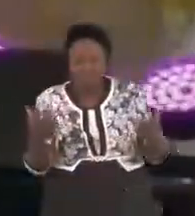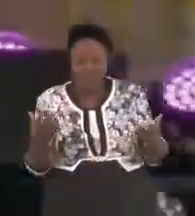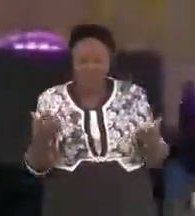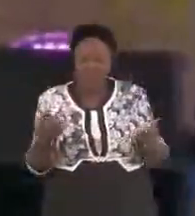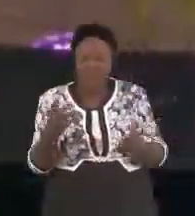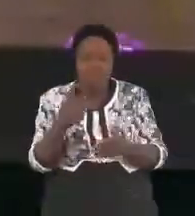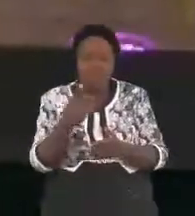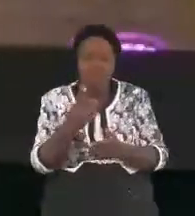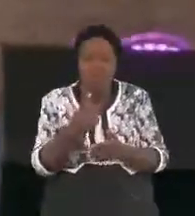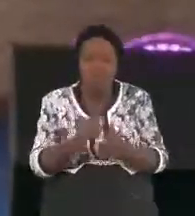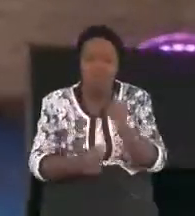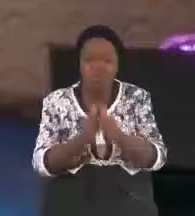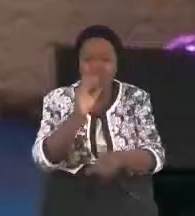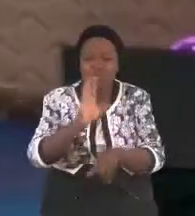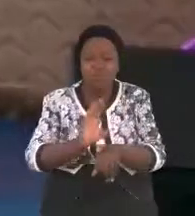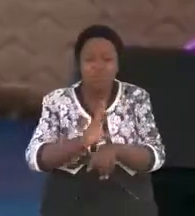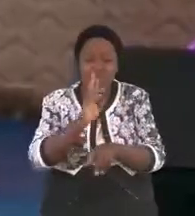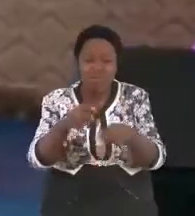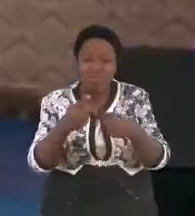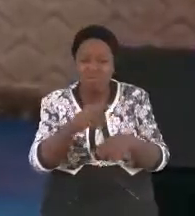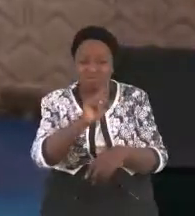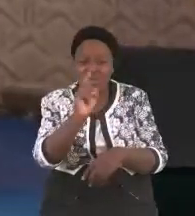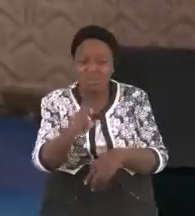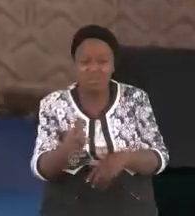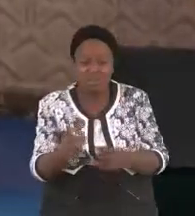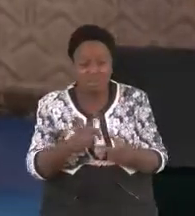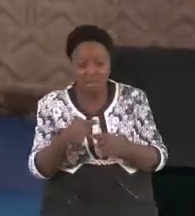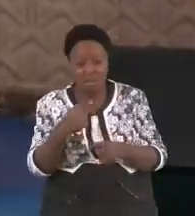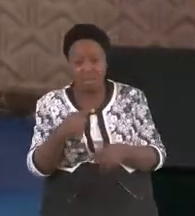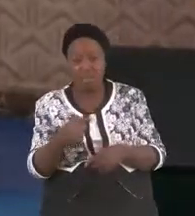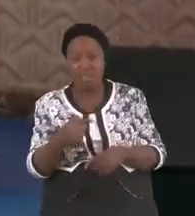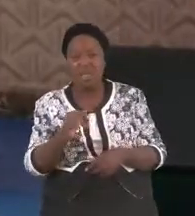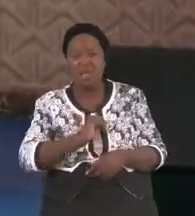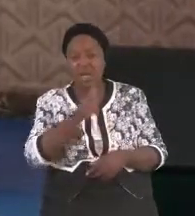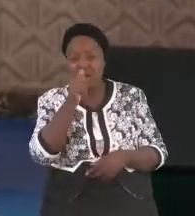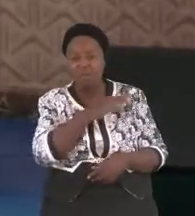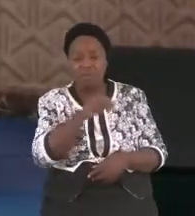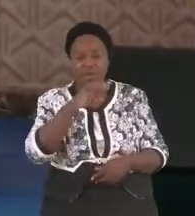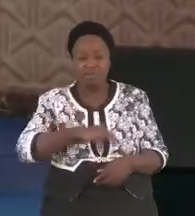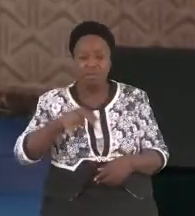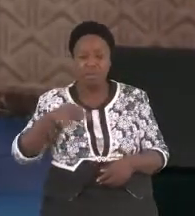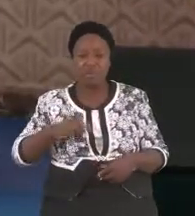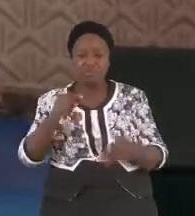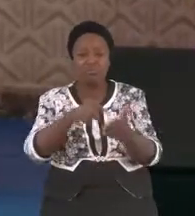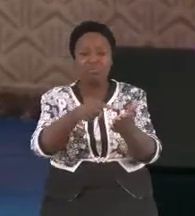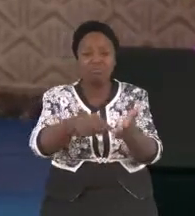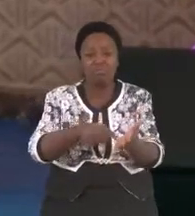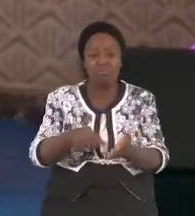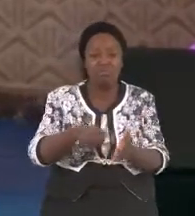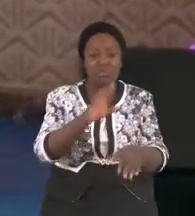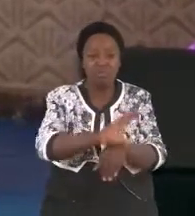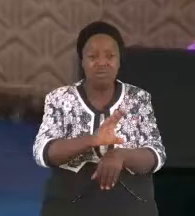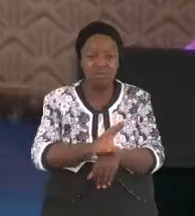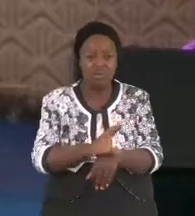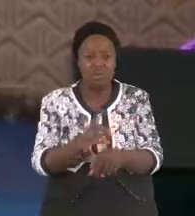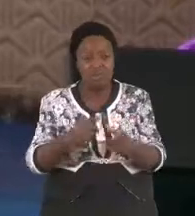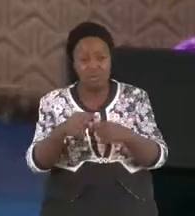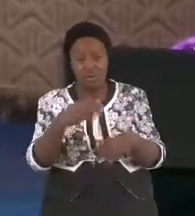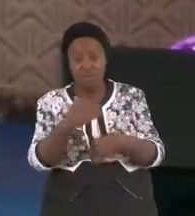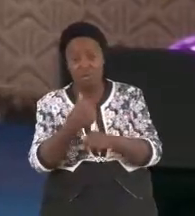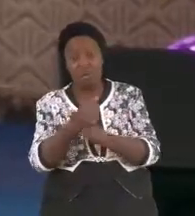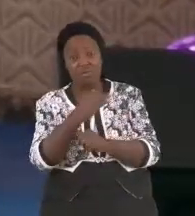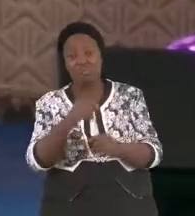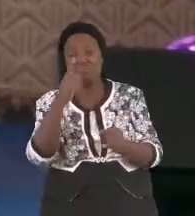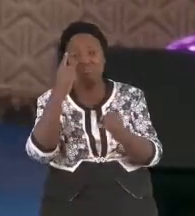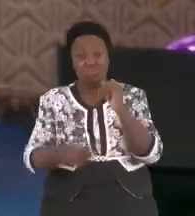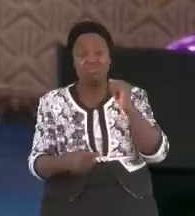of? And then you say, I'm a member of such and such a church. Then you make a conclusion. You say they are